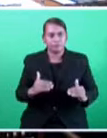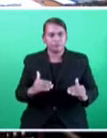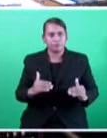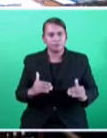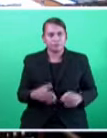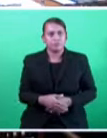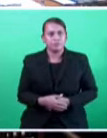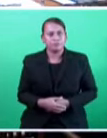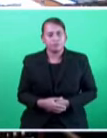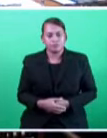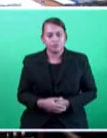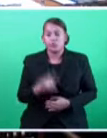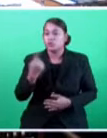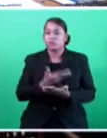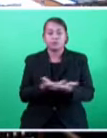Now, who is it?